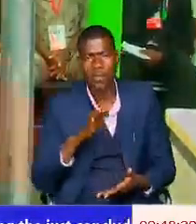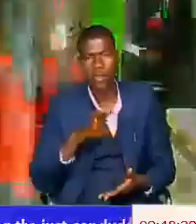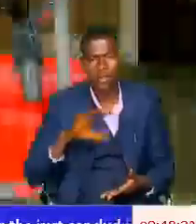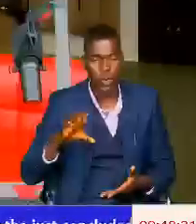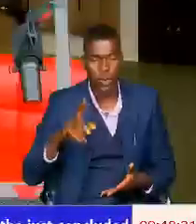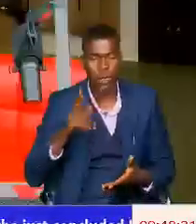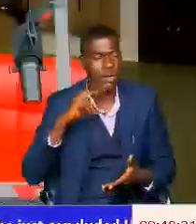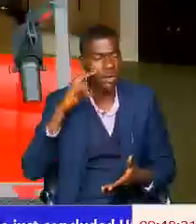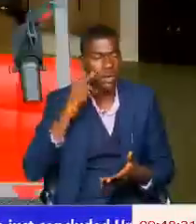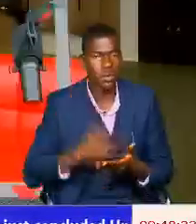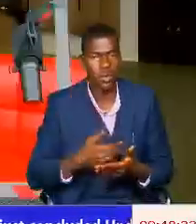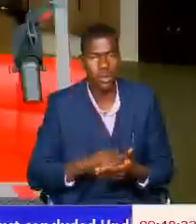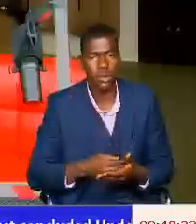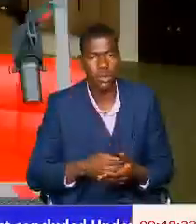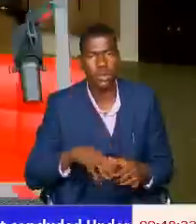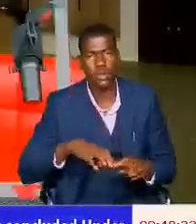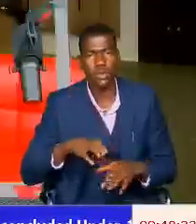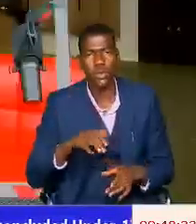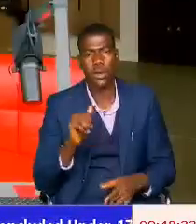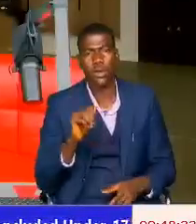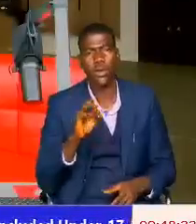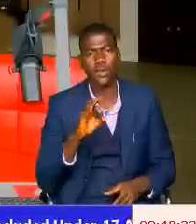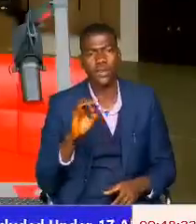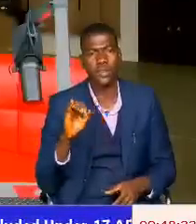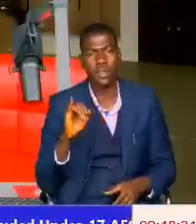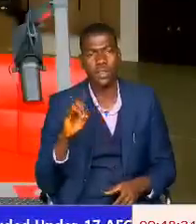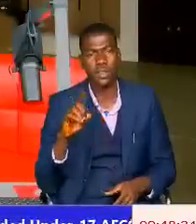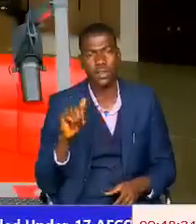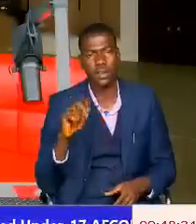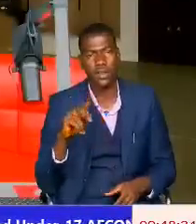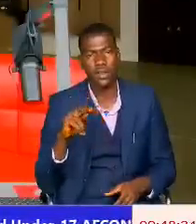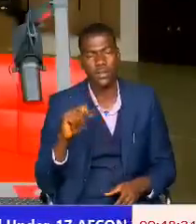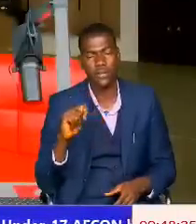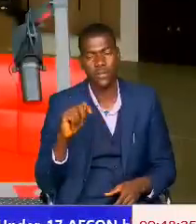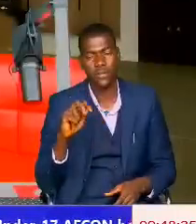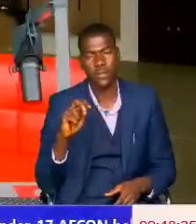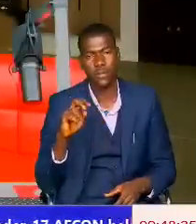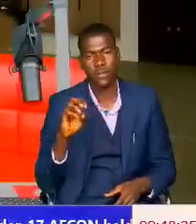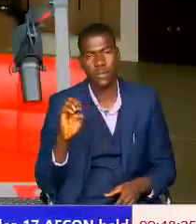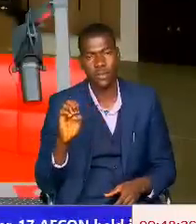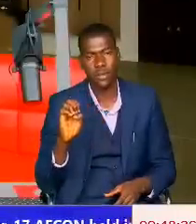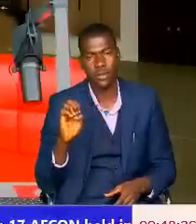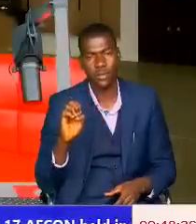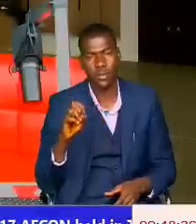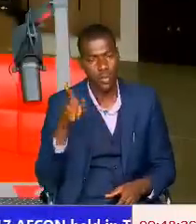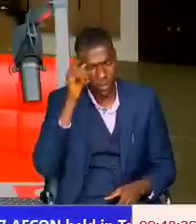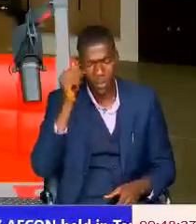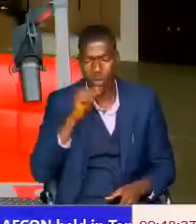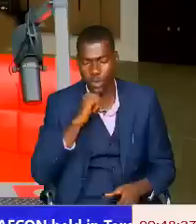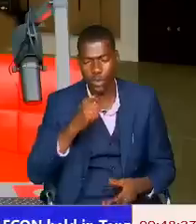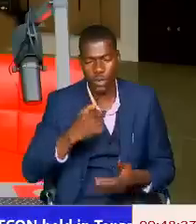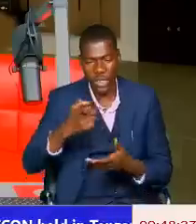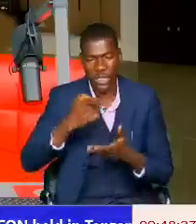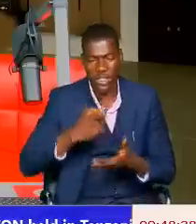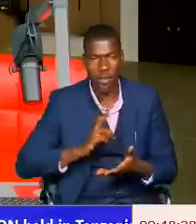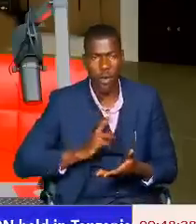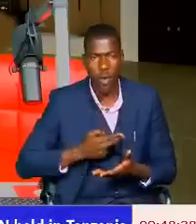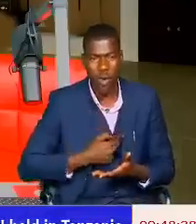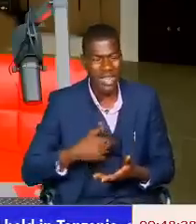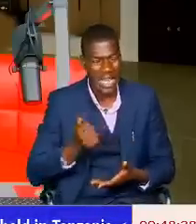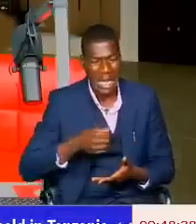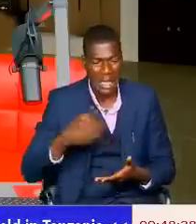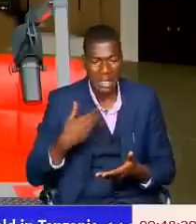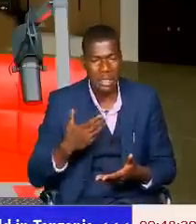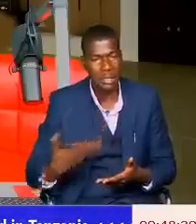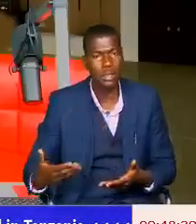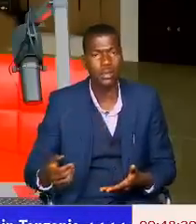naira, do an affidavit, and government know they give us one kobo as commission. Only Human Rights Radio and